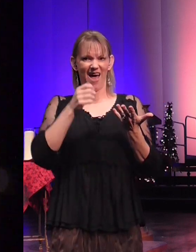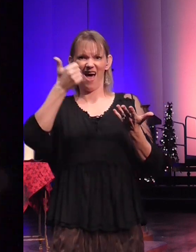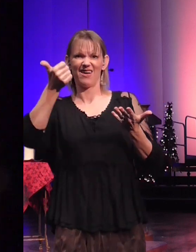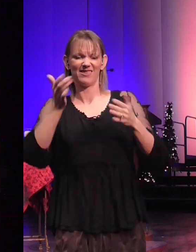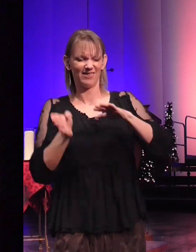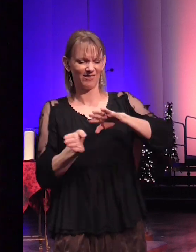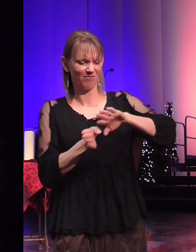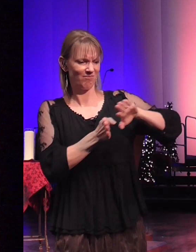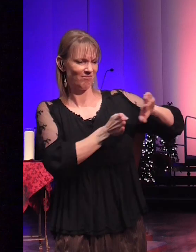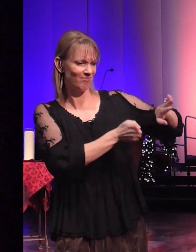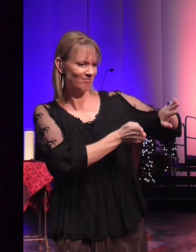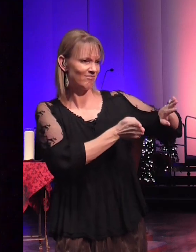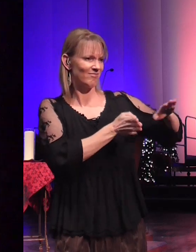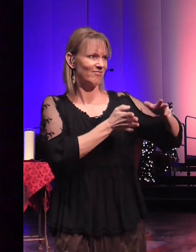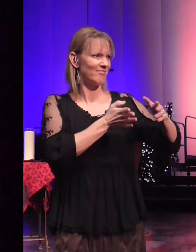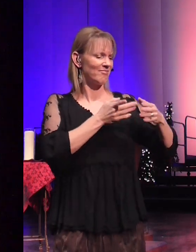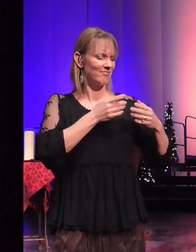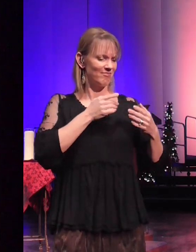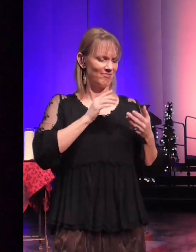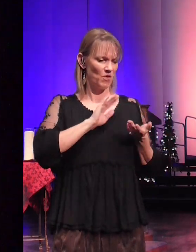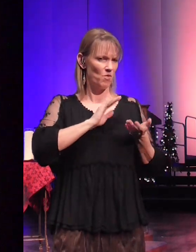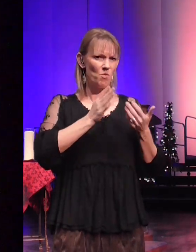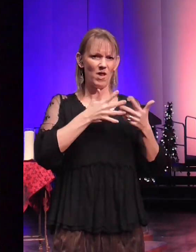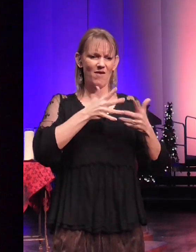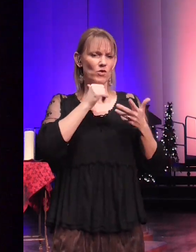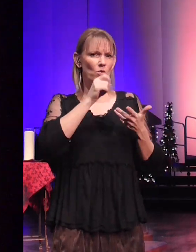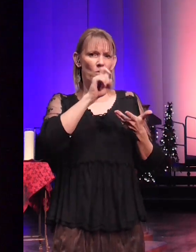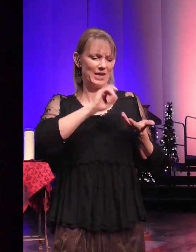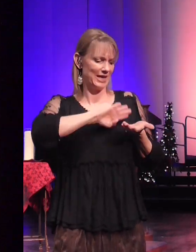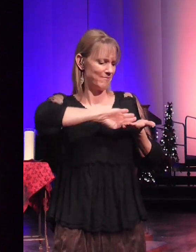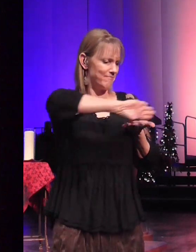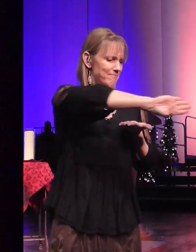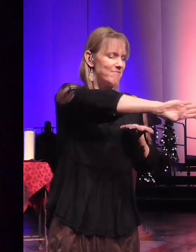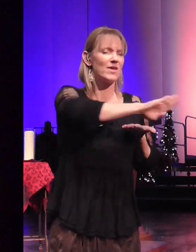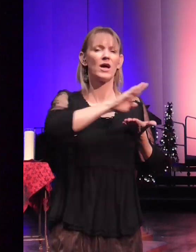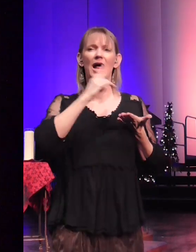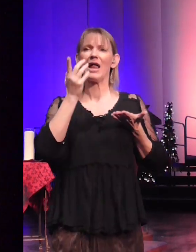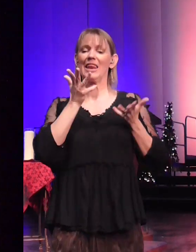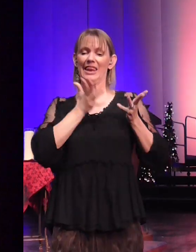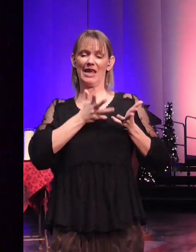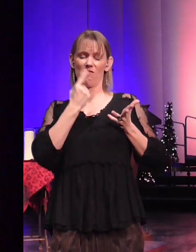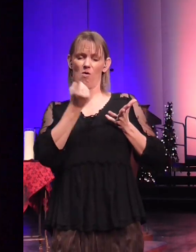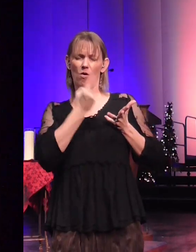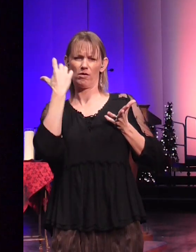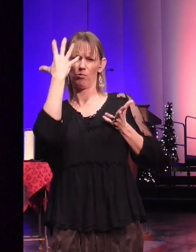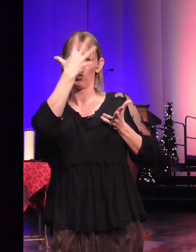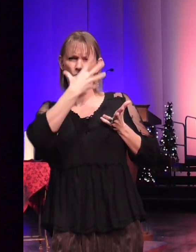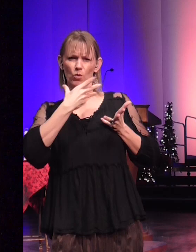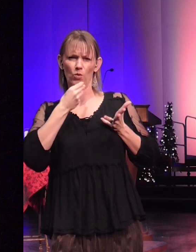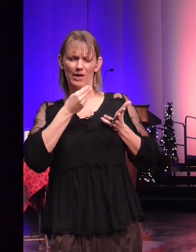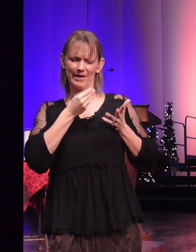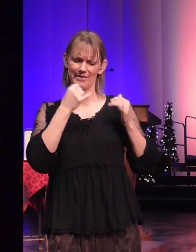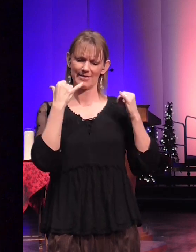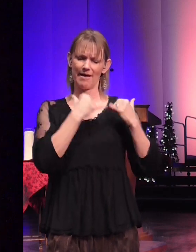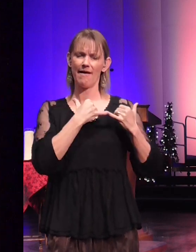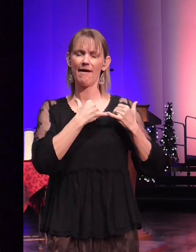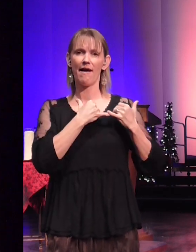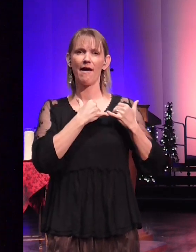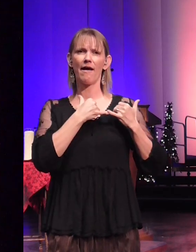gently sweeping the heart of everything but beauty. Oh, just allowing ourselves to be in that